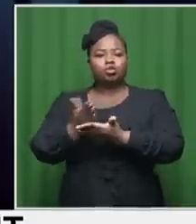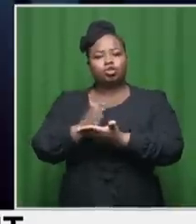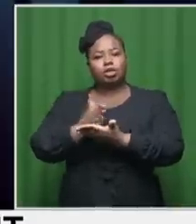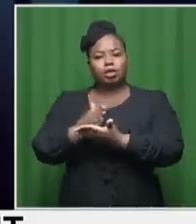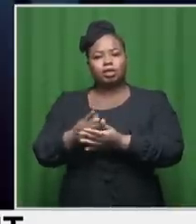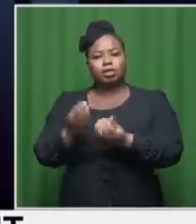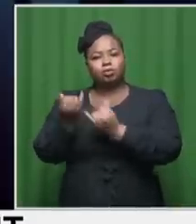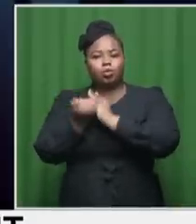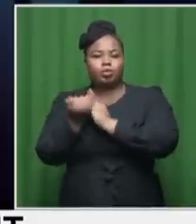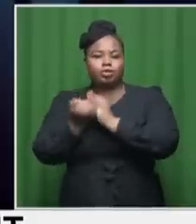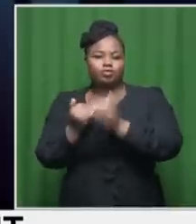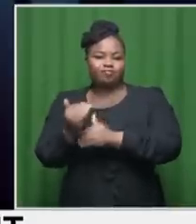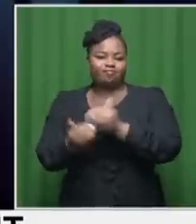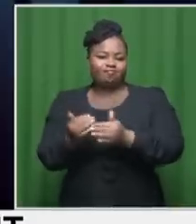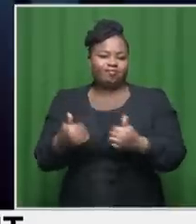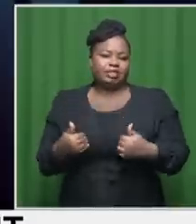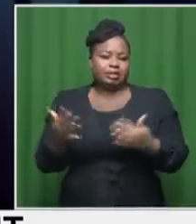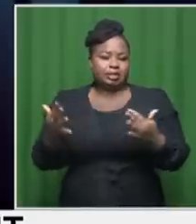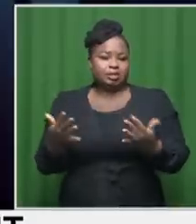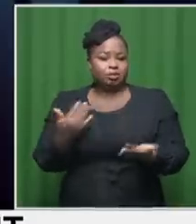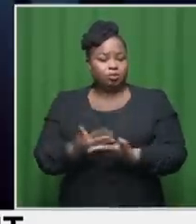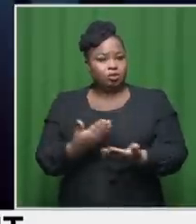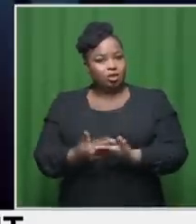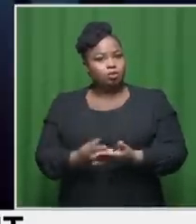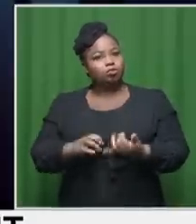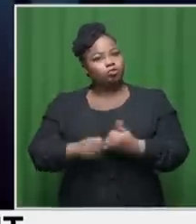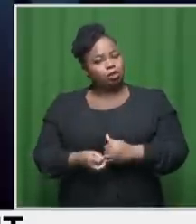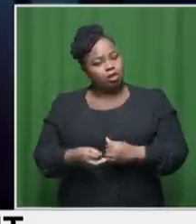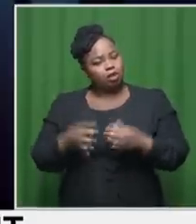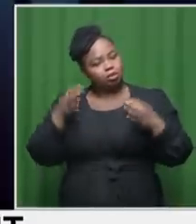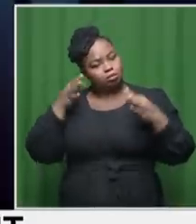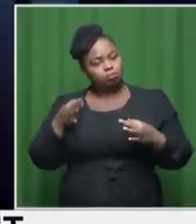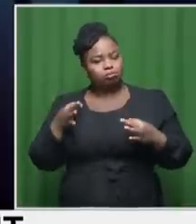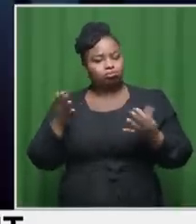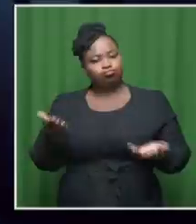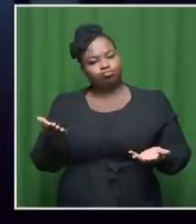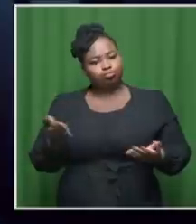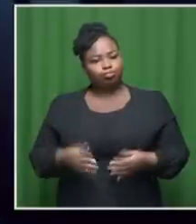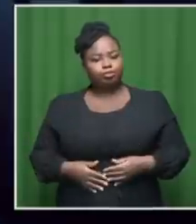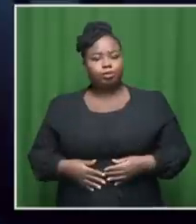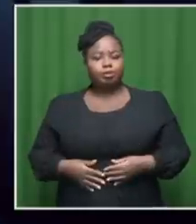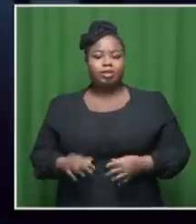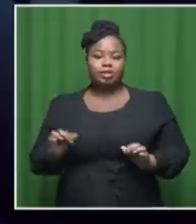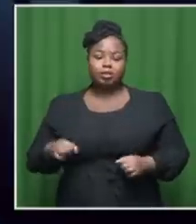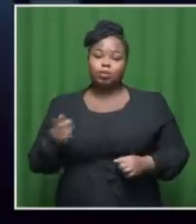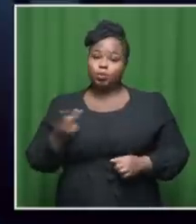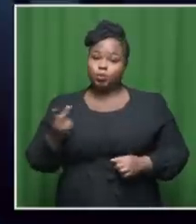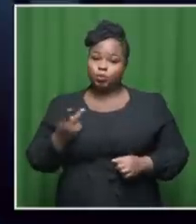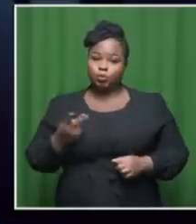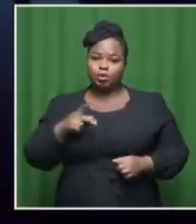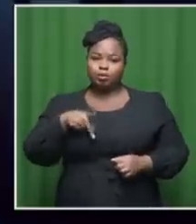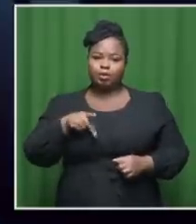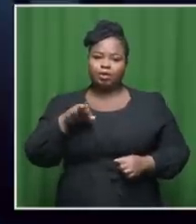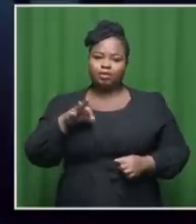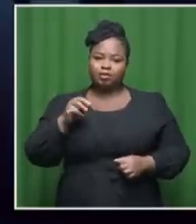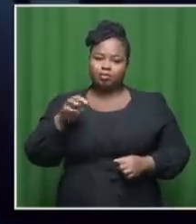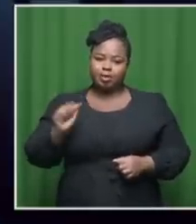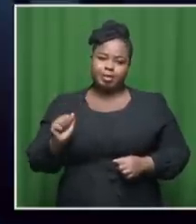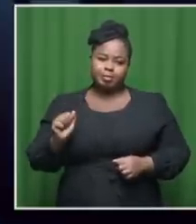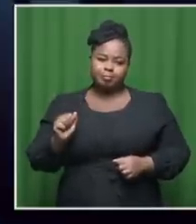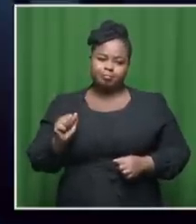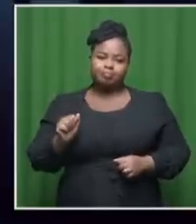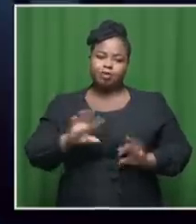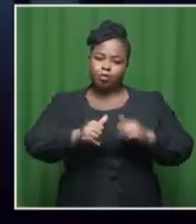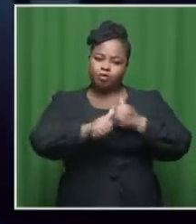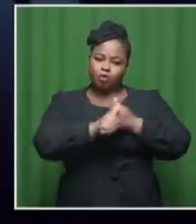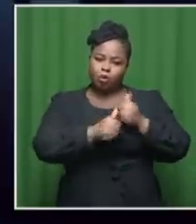competitive process to arrive at an end state, and obviously go through the PFMA. I think what